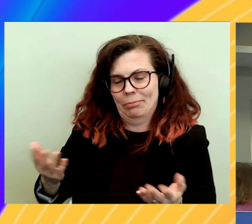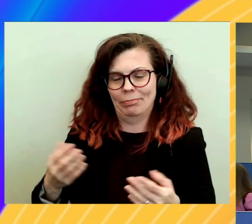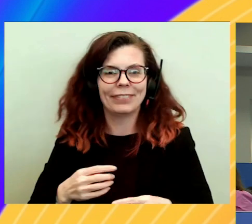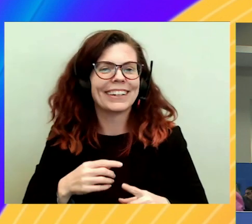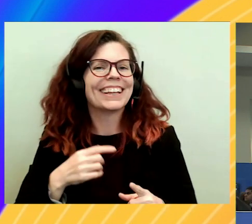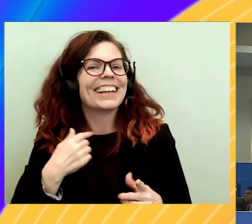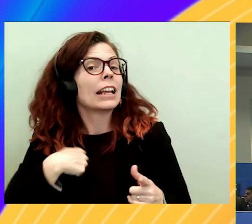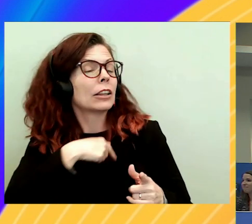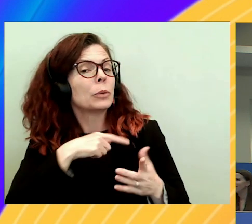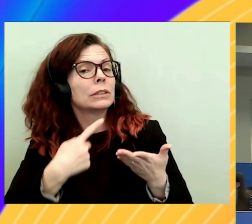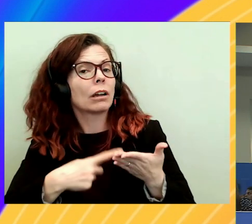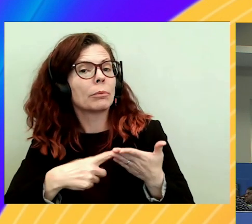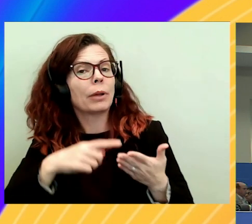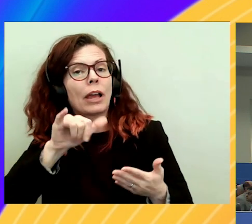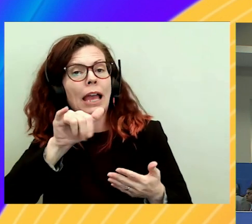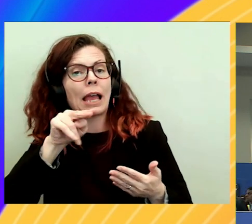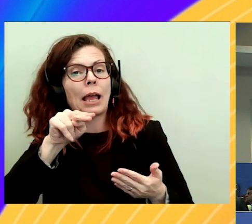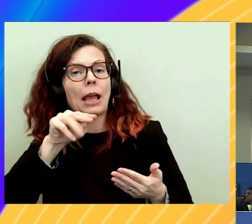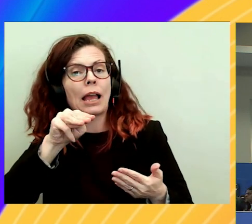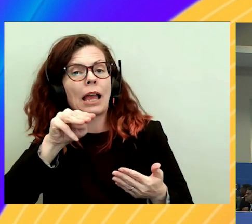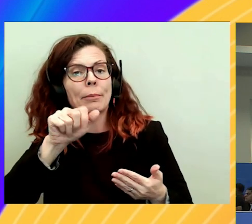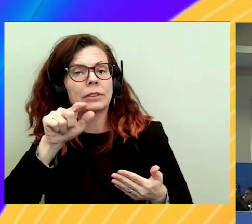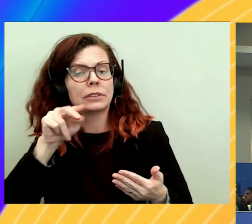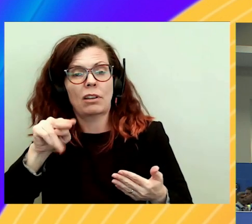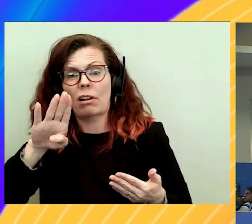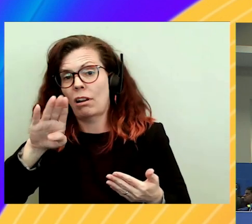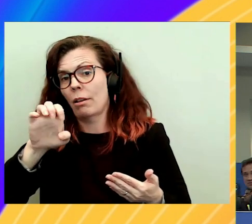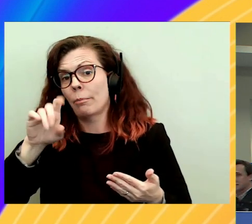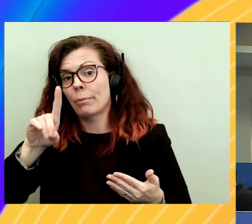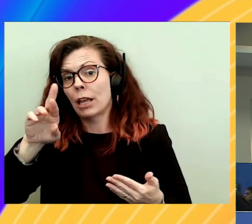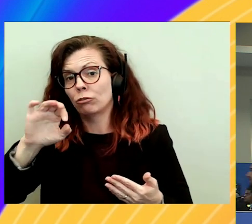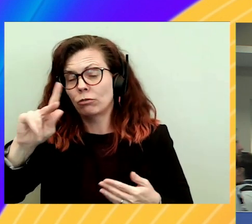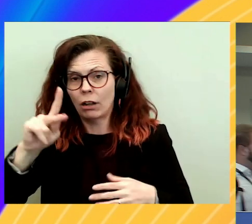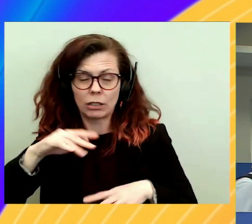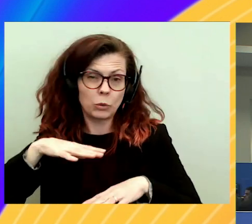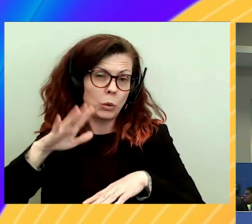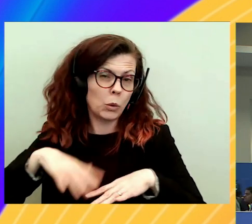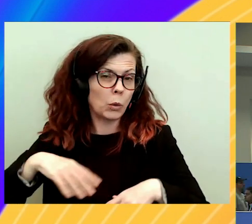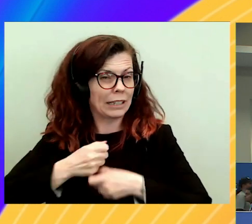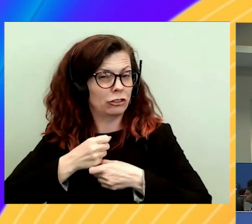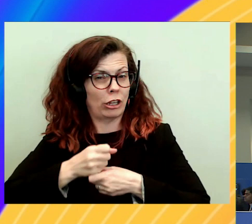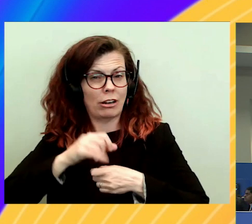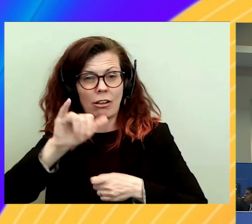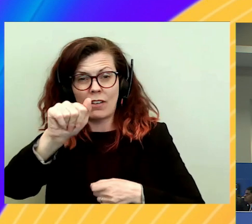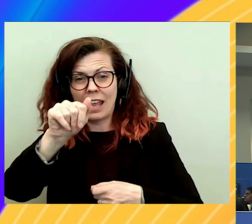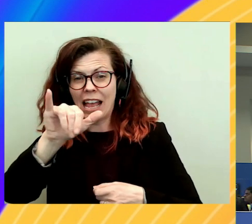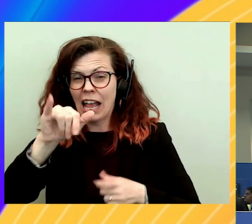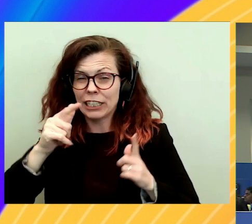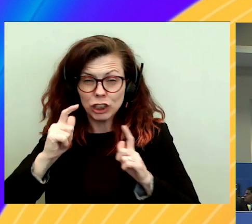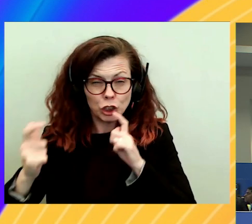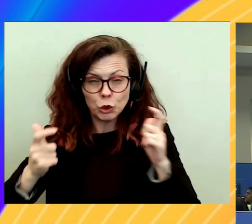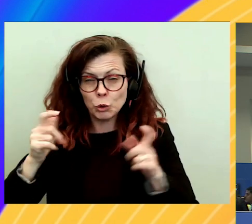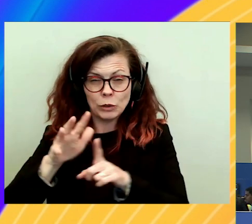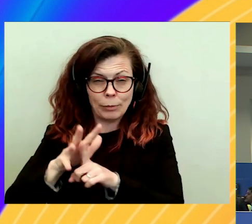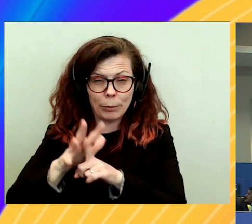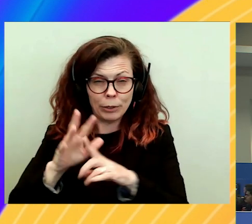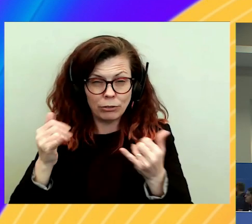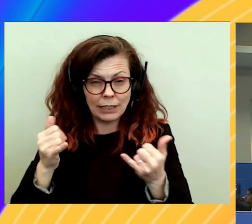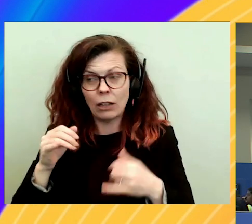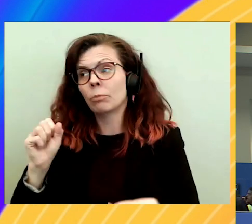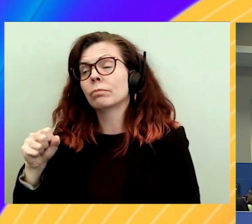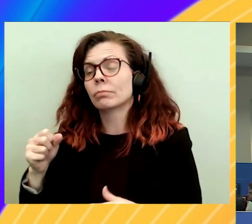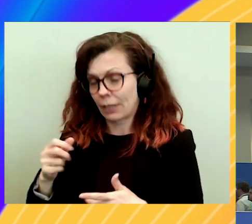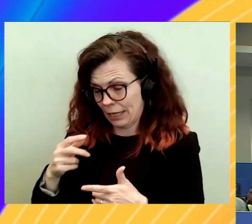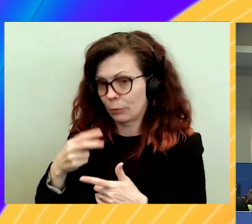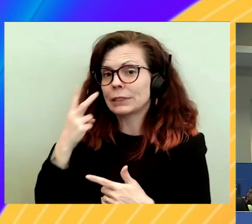Amazon Bedrock, which, I mean, the topic of generative AI is just so huge right now. Yeah. And we got to see Amazon Bedrock in